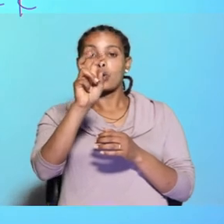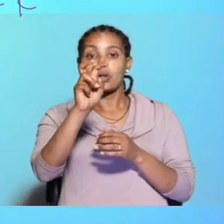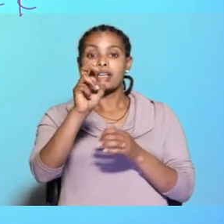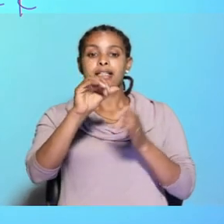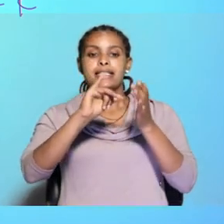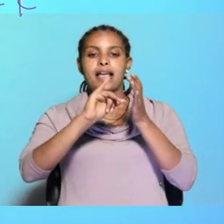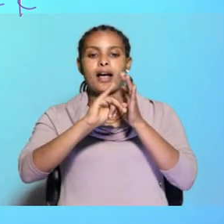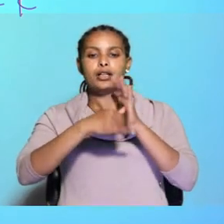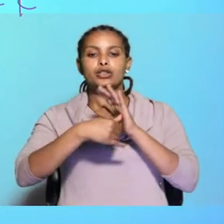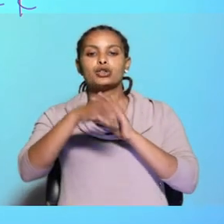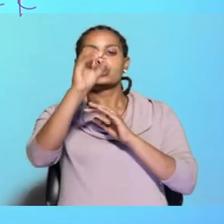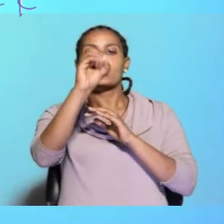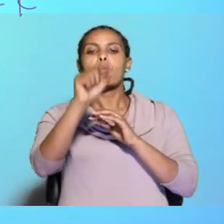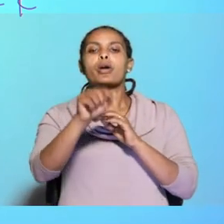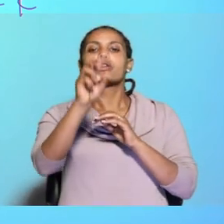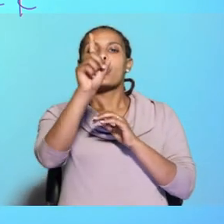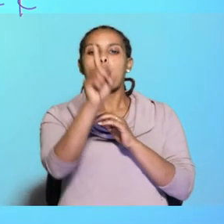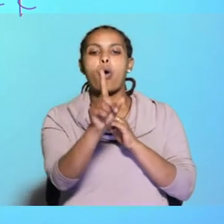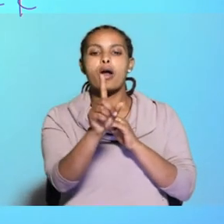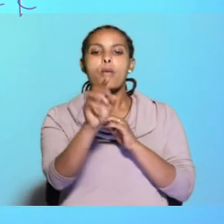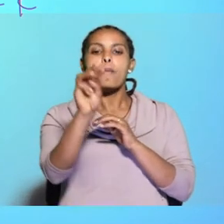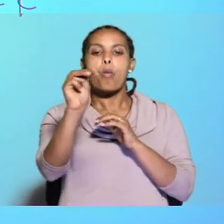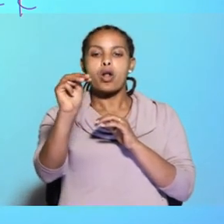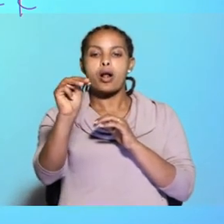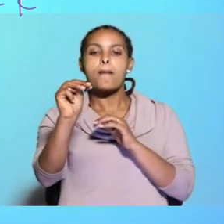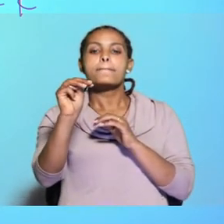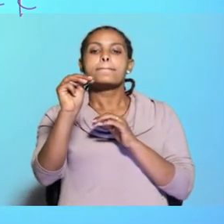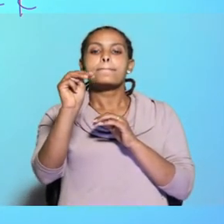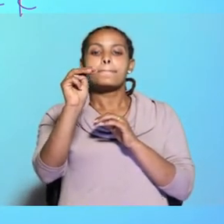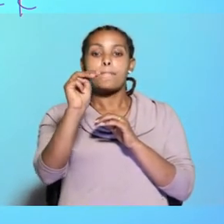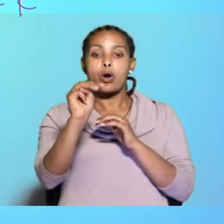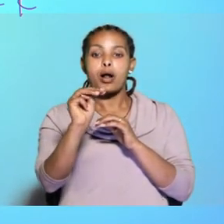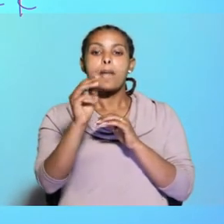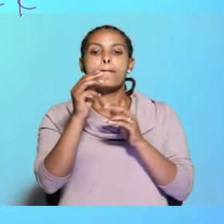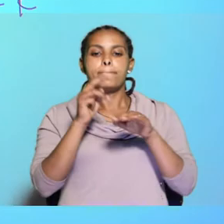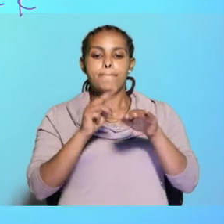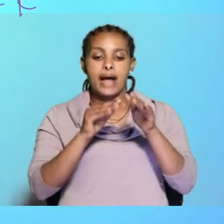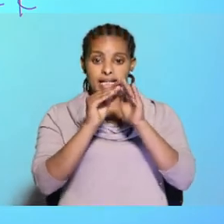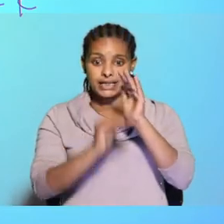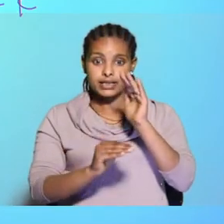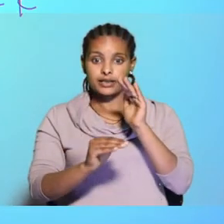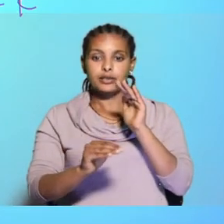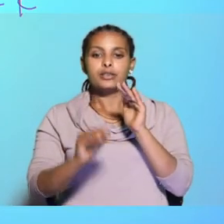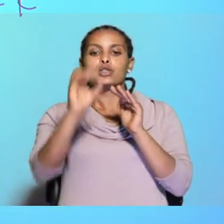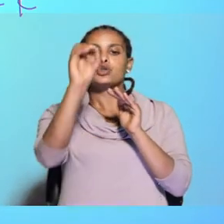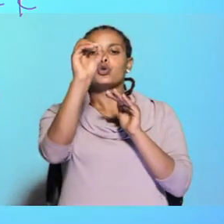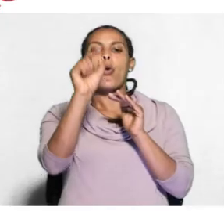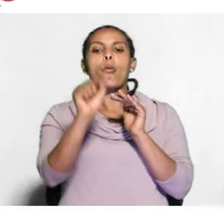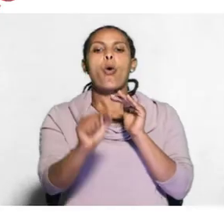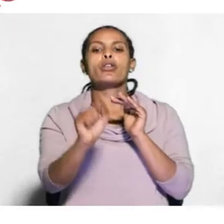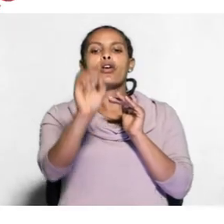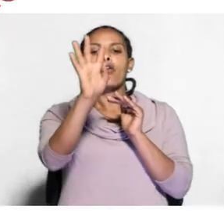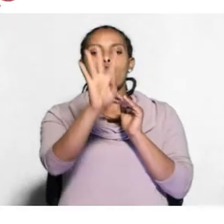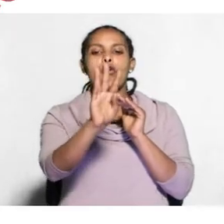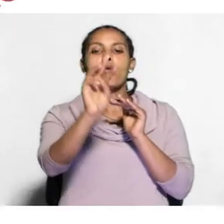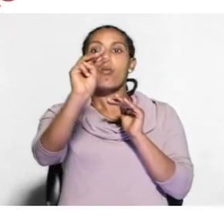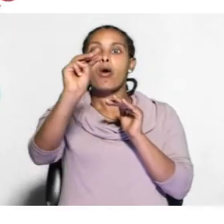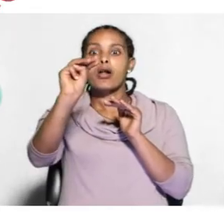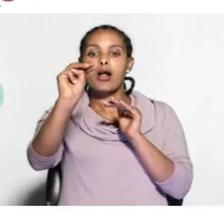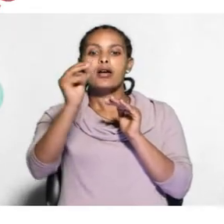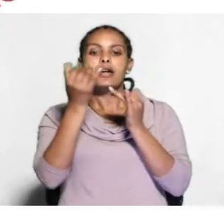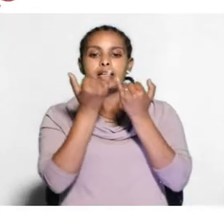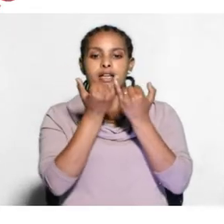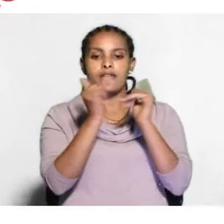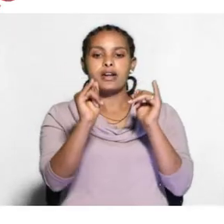0.1 0.1 molar minus initial construction is 0.4 molar